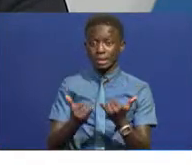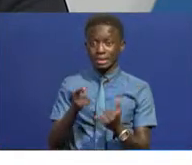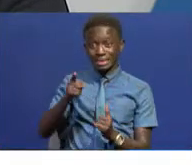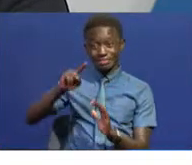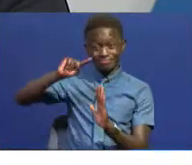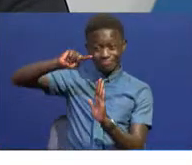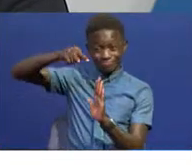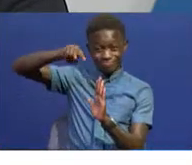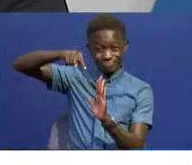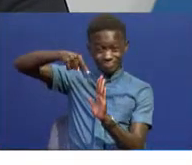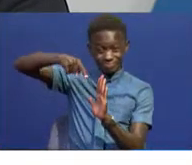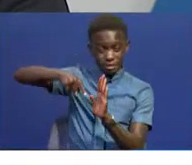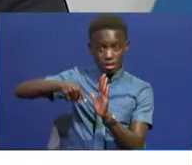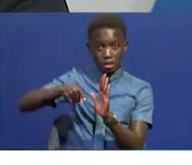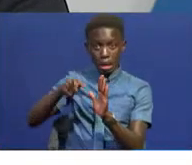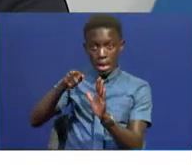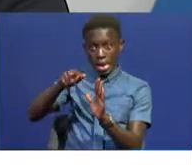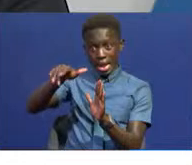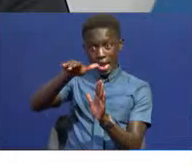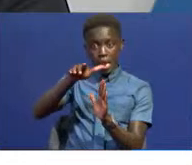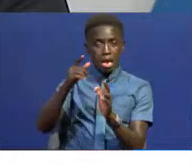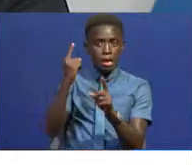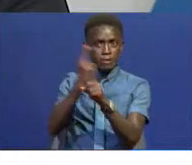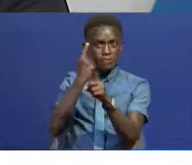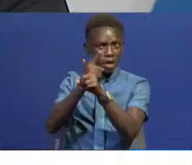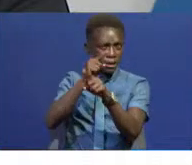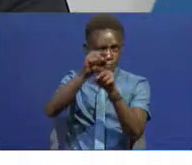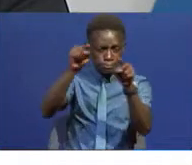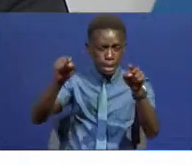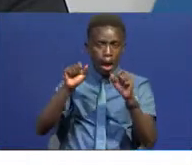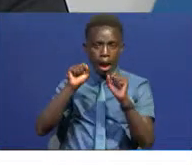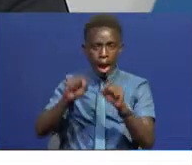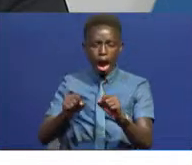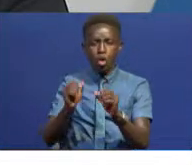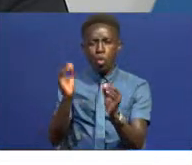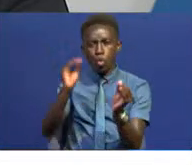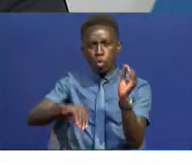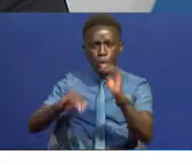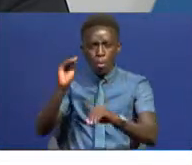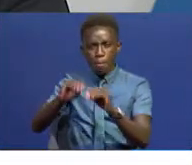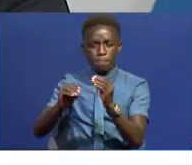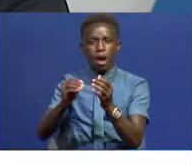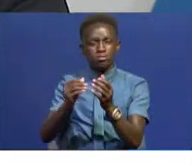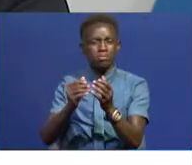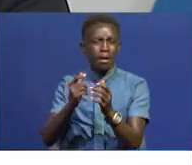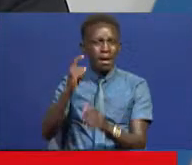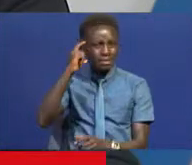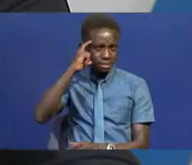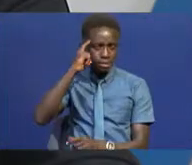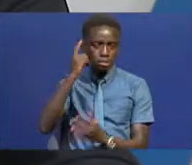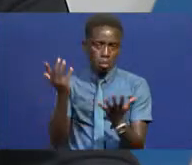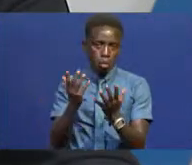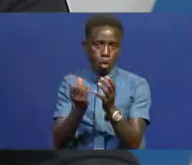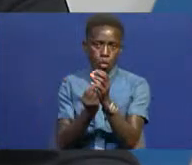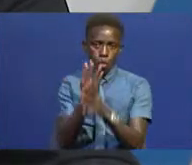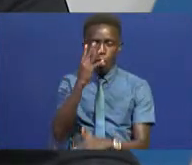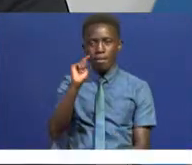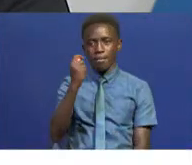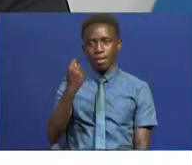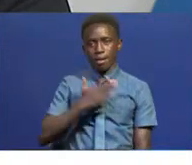contribute significantly to the development and growth of the economy of Kenya. Mm. Our target is to ensure that